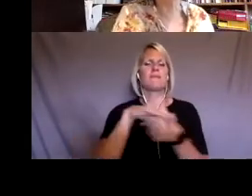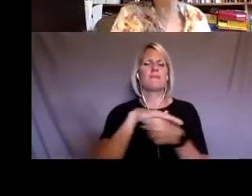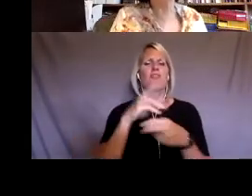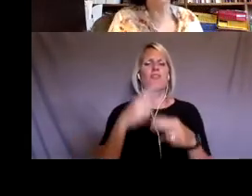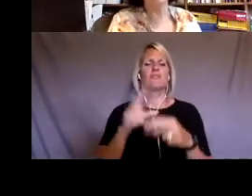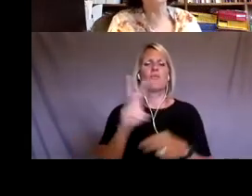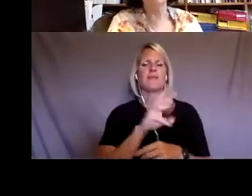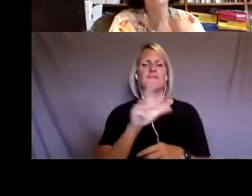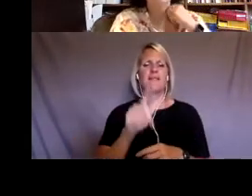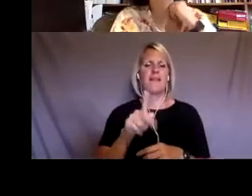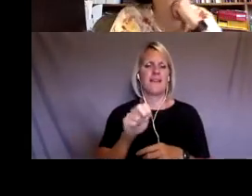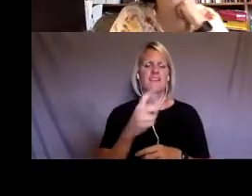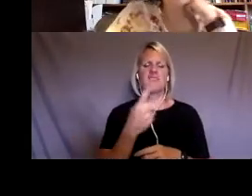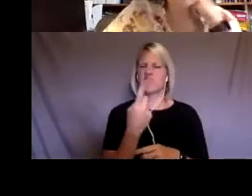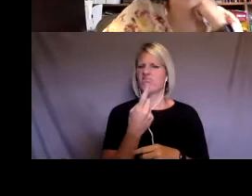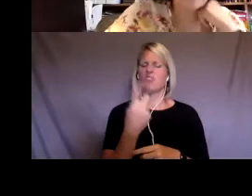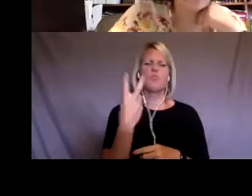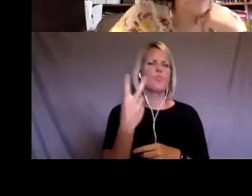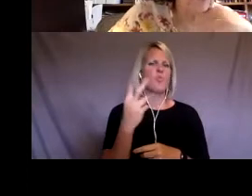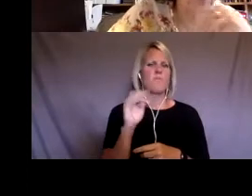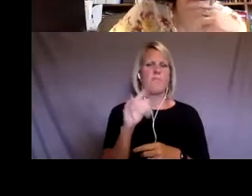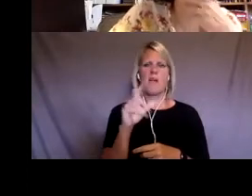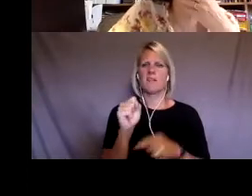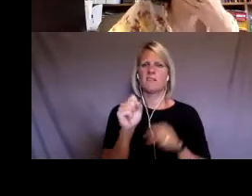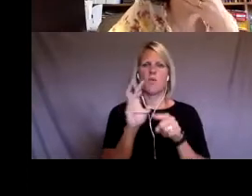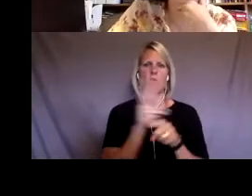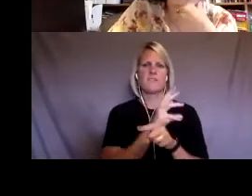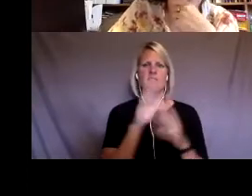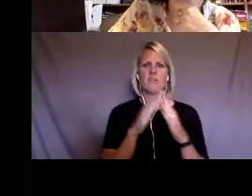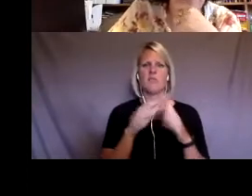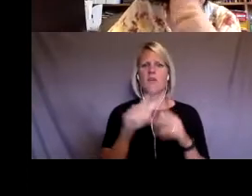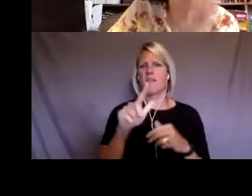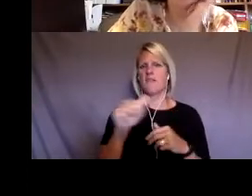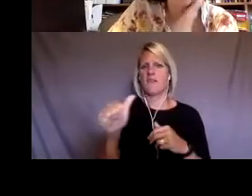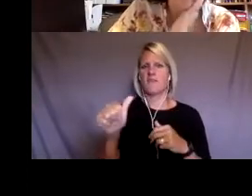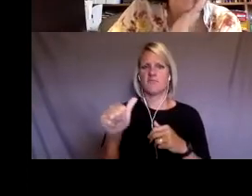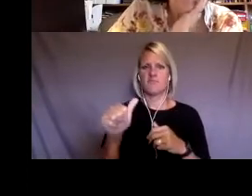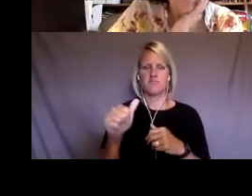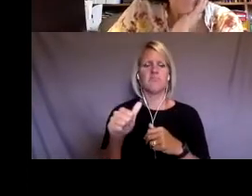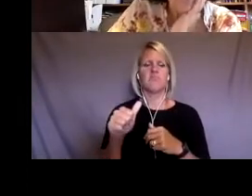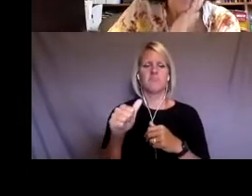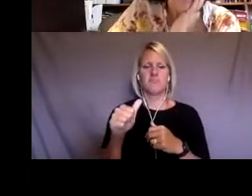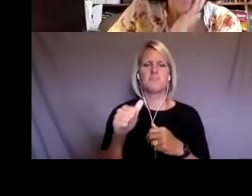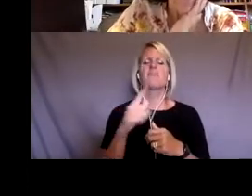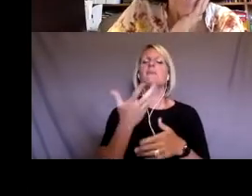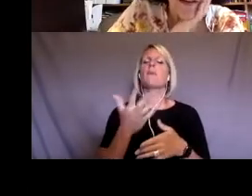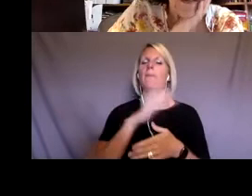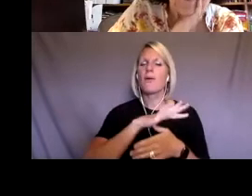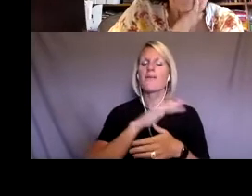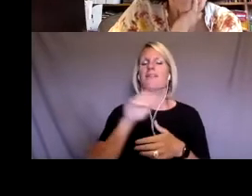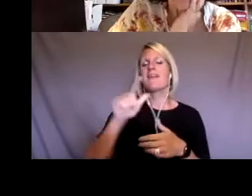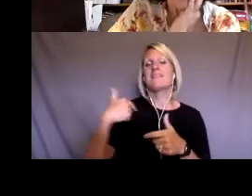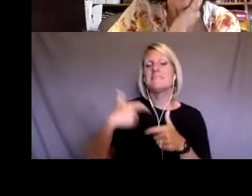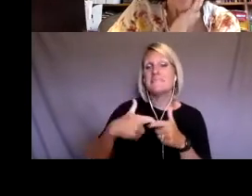is just 2 miles west of downtown Los Angeles. Is a primarily Latino and Asian